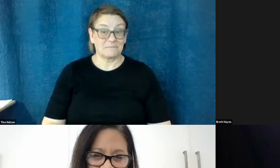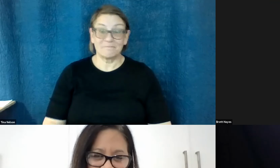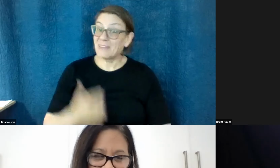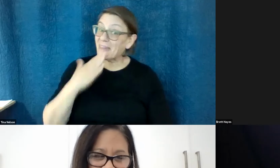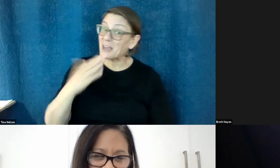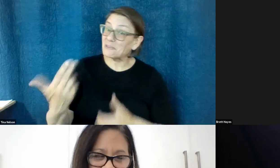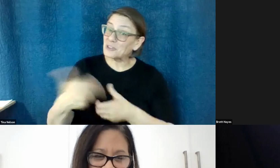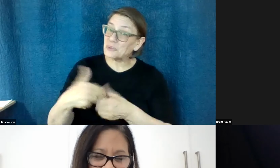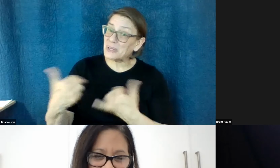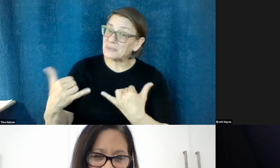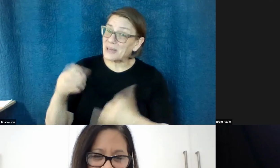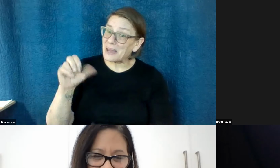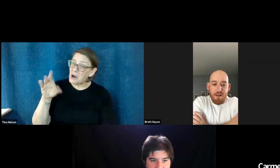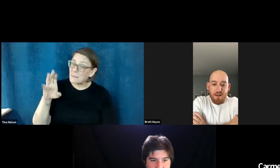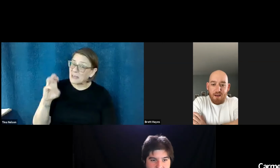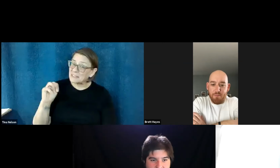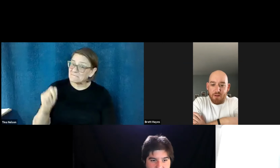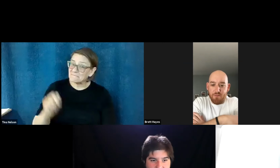today, Carmen.